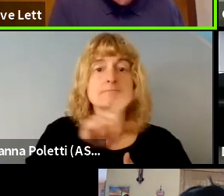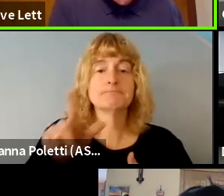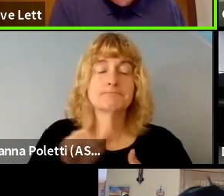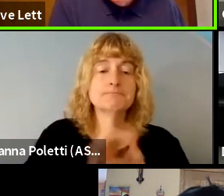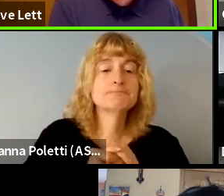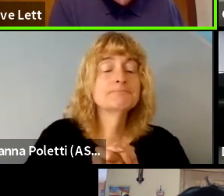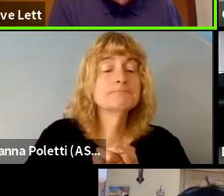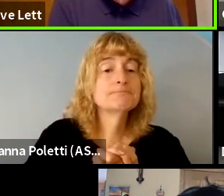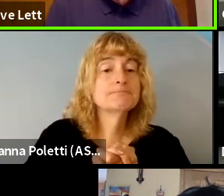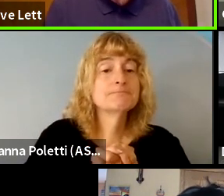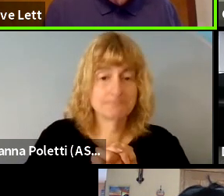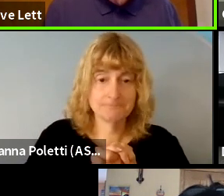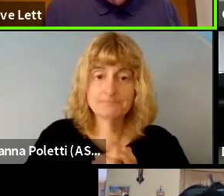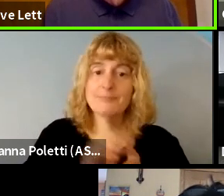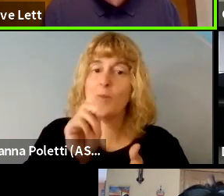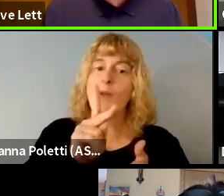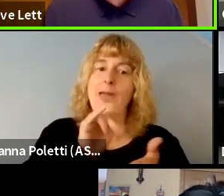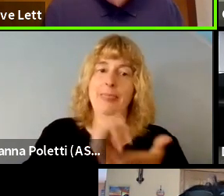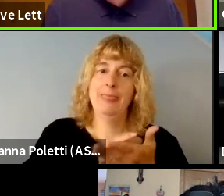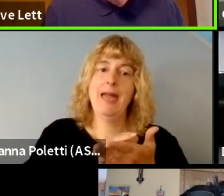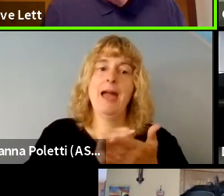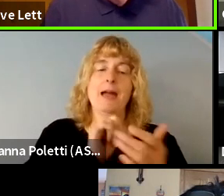Okay, that passes.